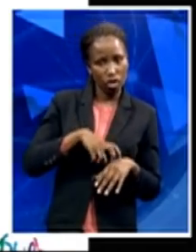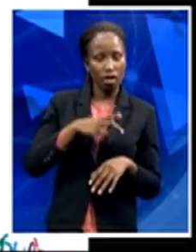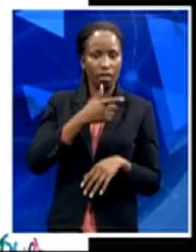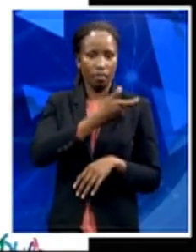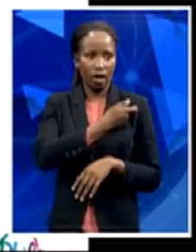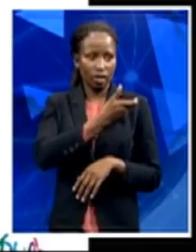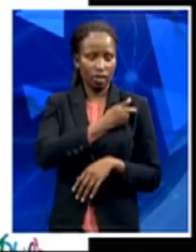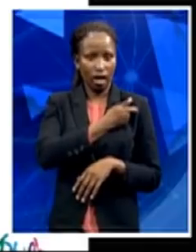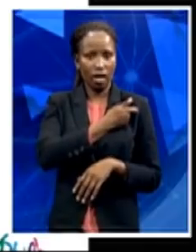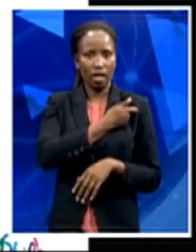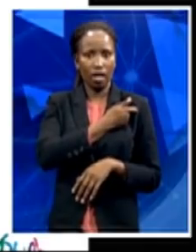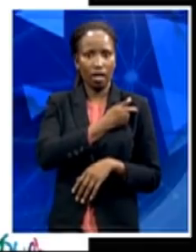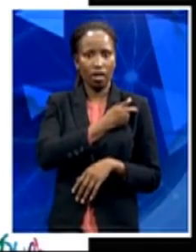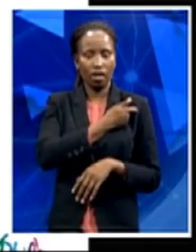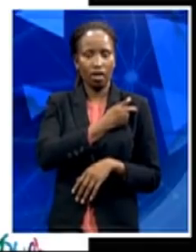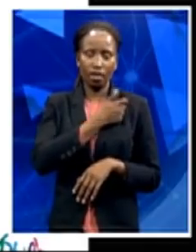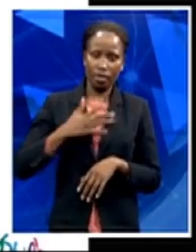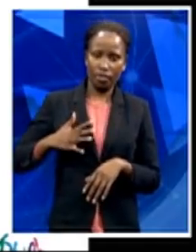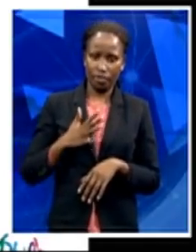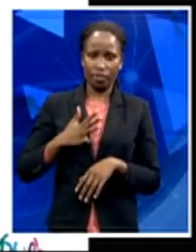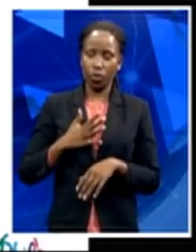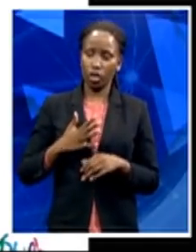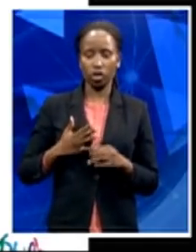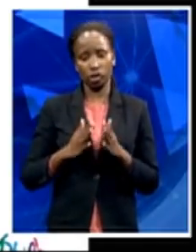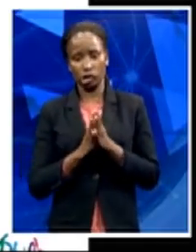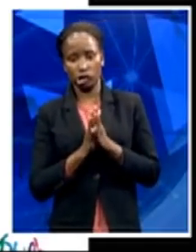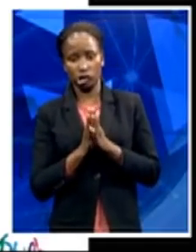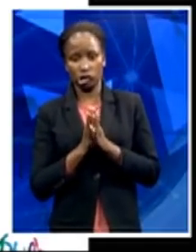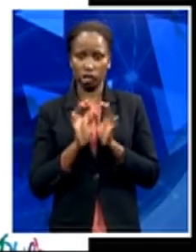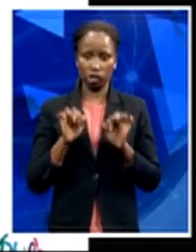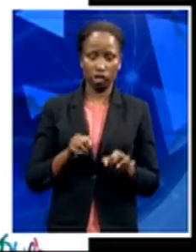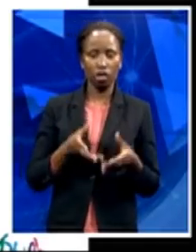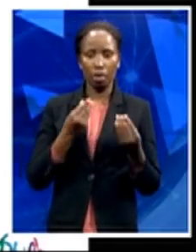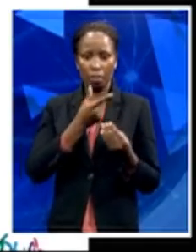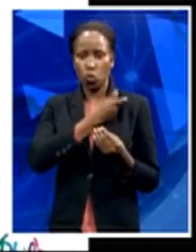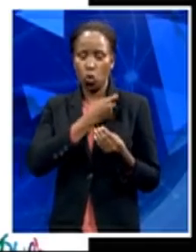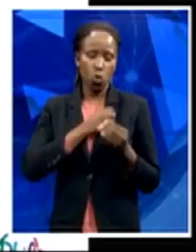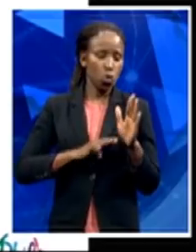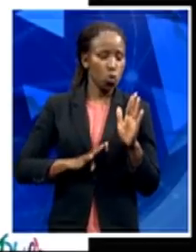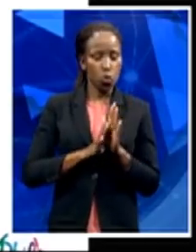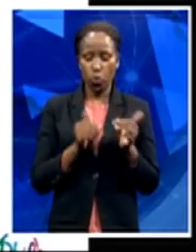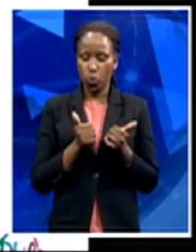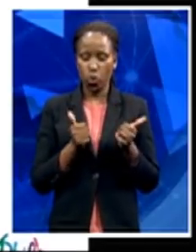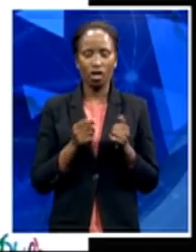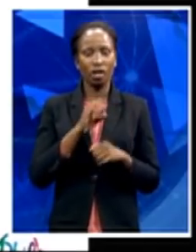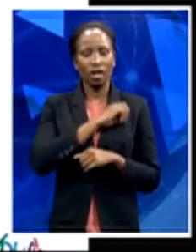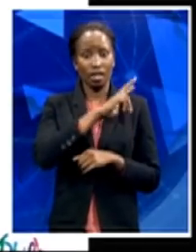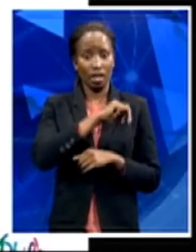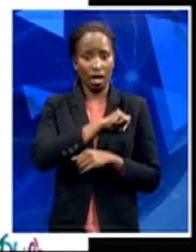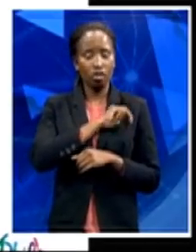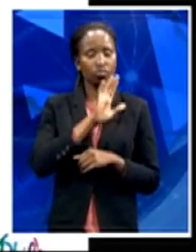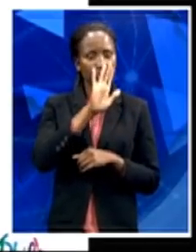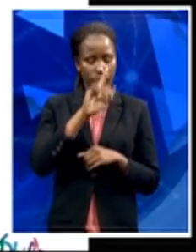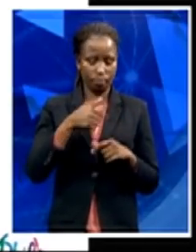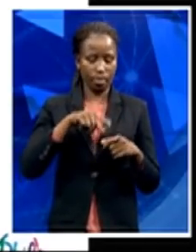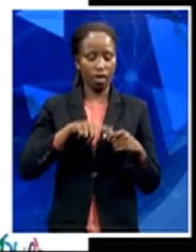enthusiastically in the beginning, and they were vaccinating quite rapidly, KwaZulu-Natal being one of them. Not that they are not asking for vaccines